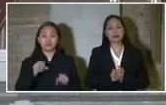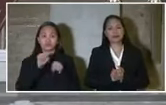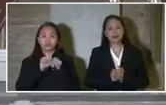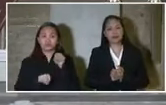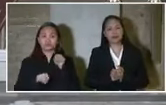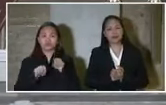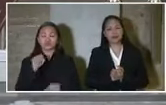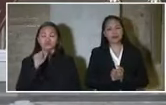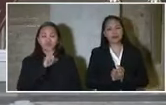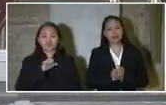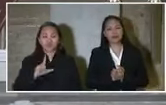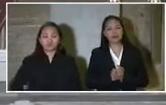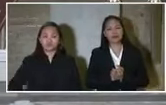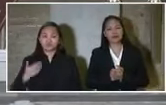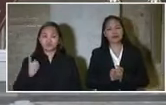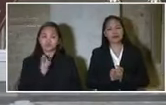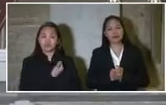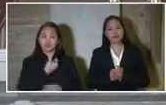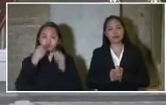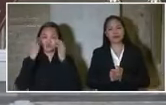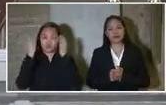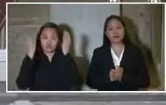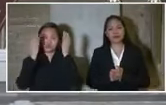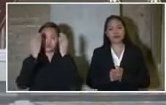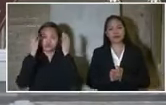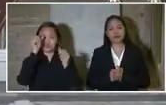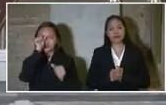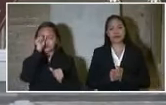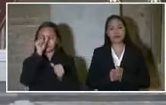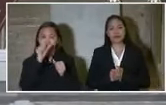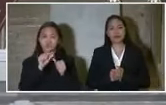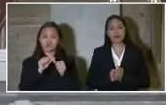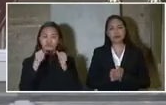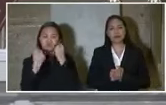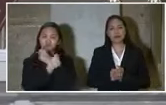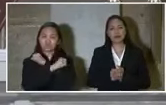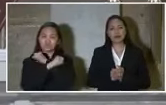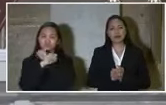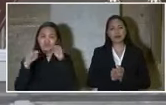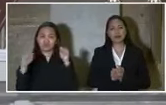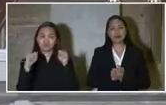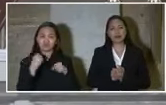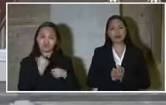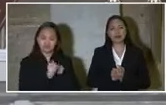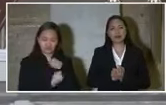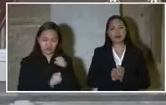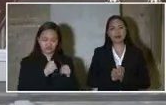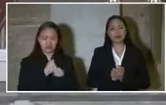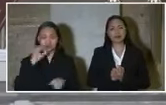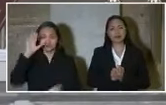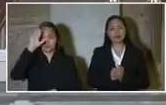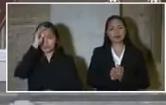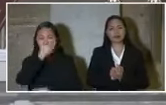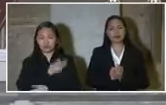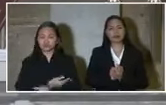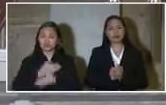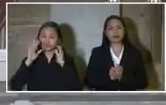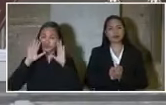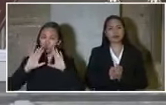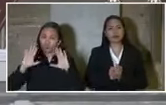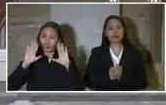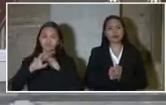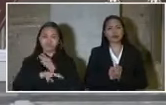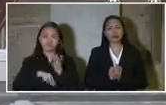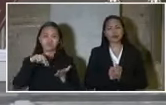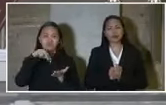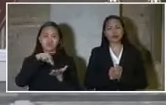Therefore, O Lord, as we celebrate the memorial of the saving passion of your Son, his wondrous